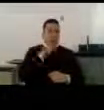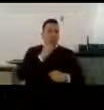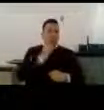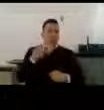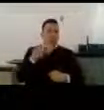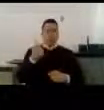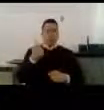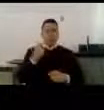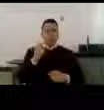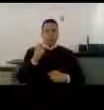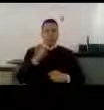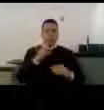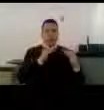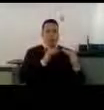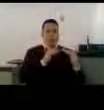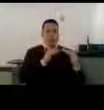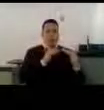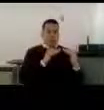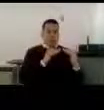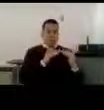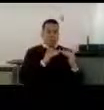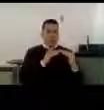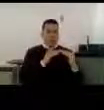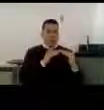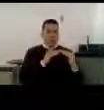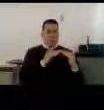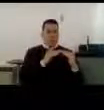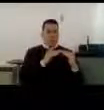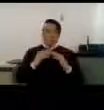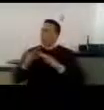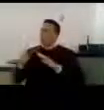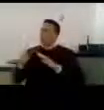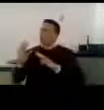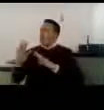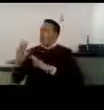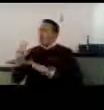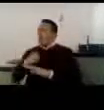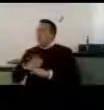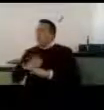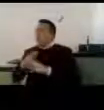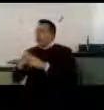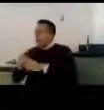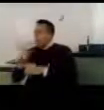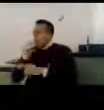did I say? And children, but it's okay because we're talking about children. Great.